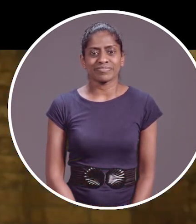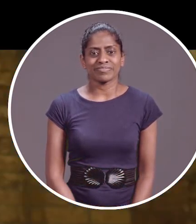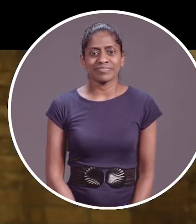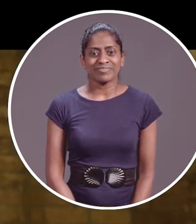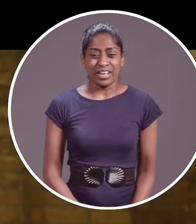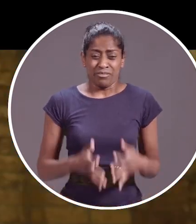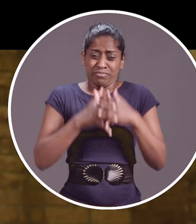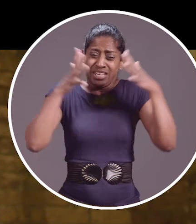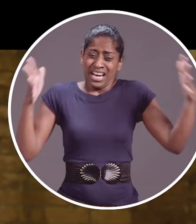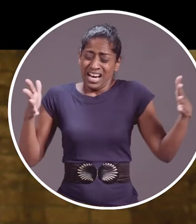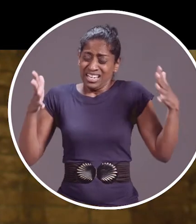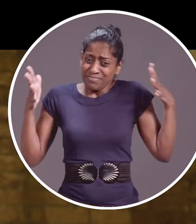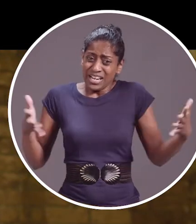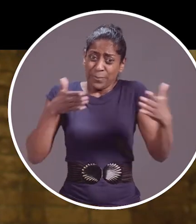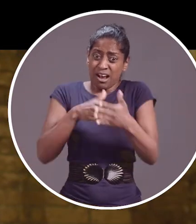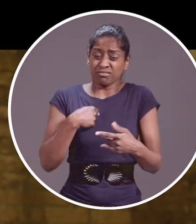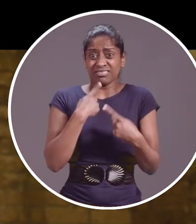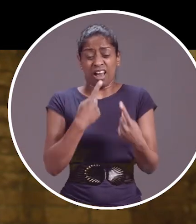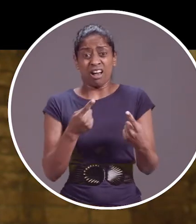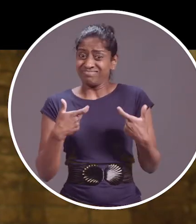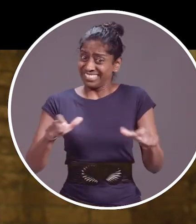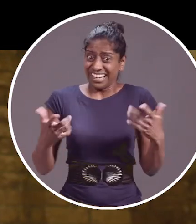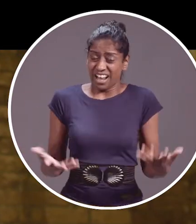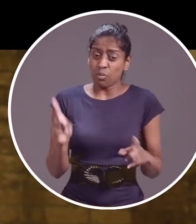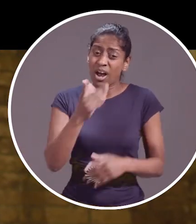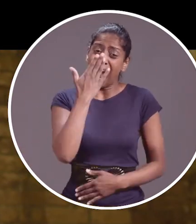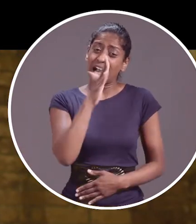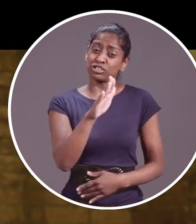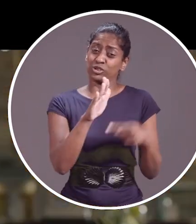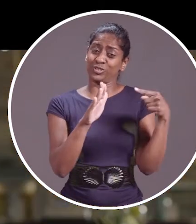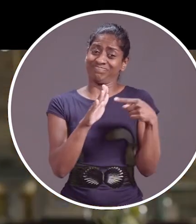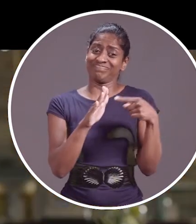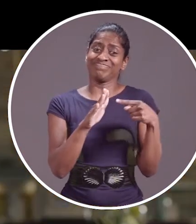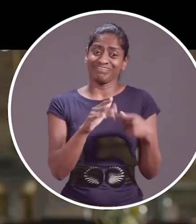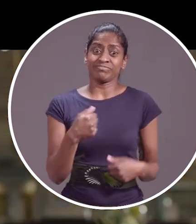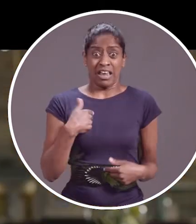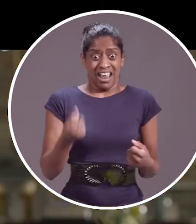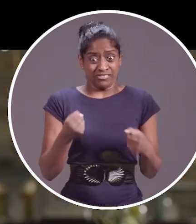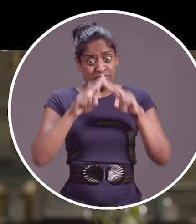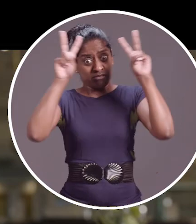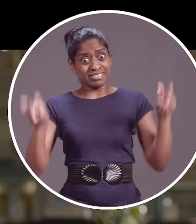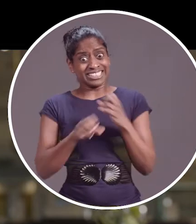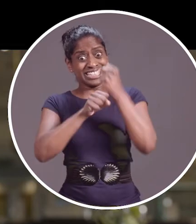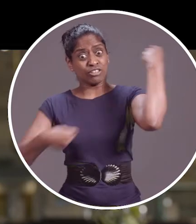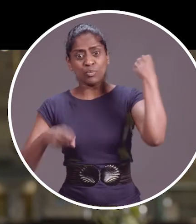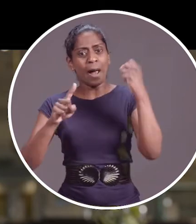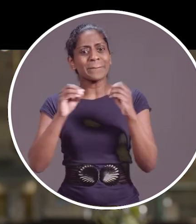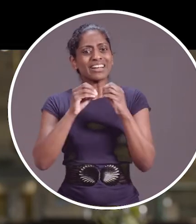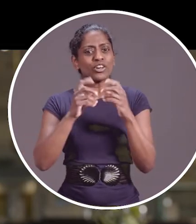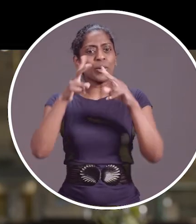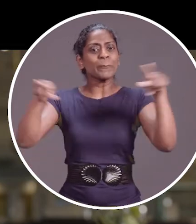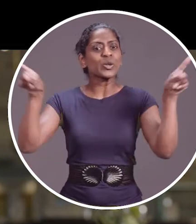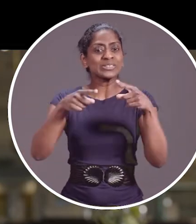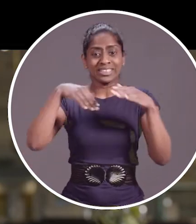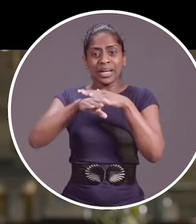The biggest barrier, I would say, still for all, is attitudes. I have Bachelor of Music in